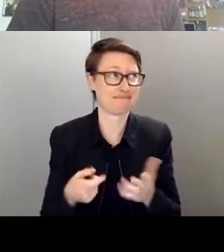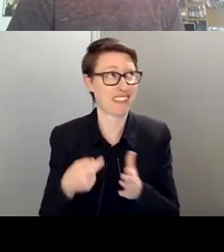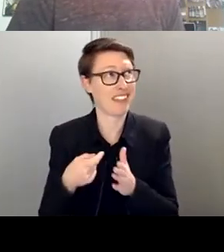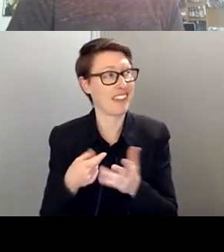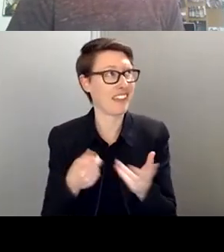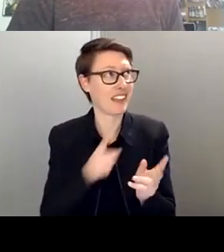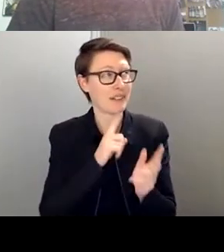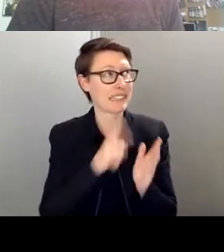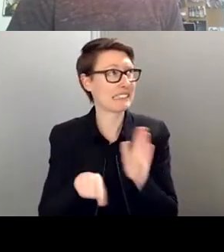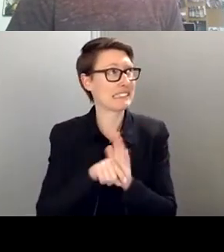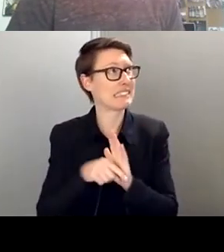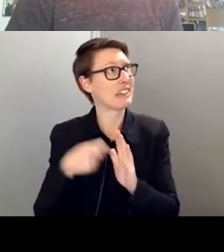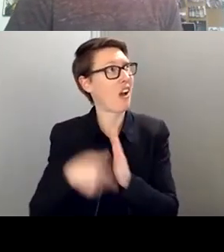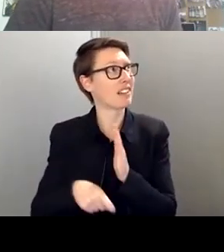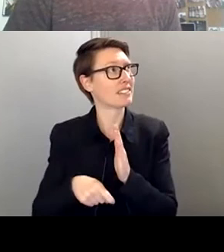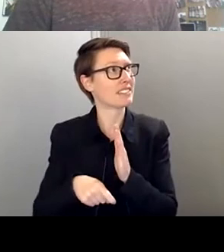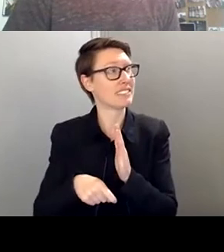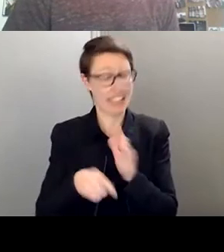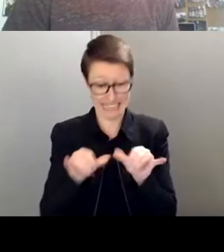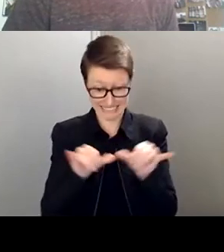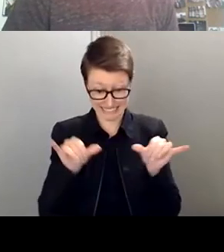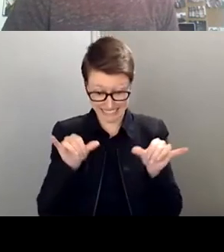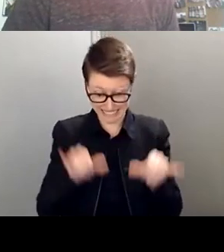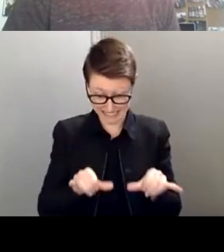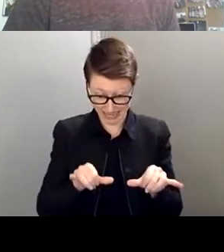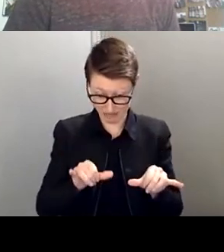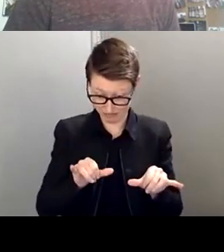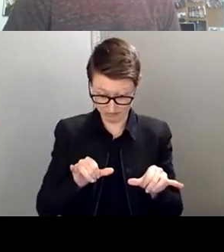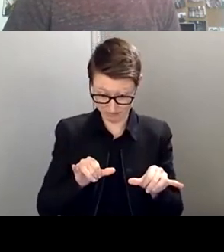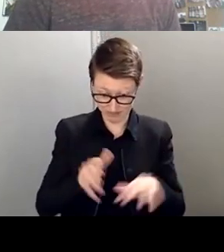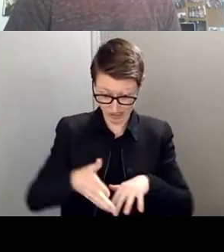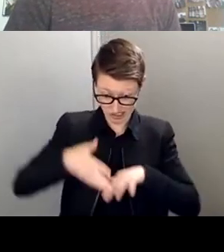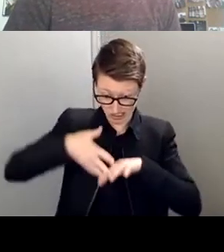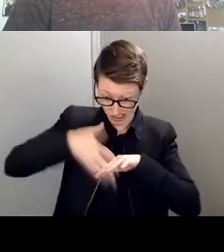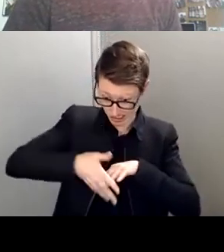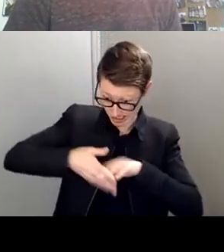The systems that are in place will continue,